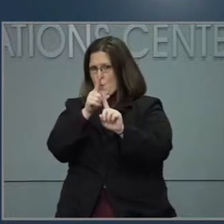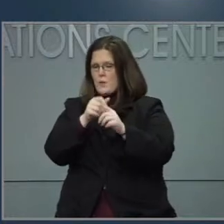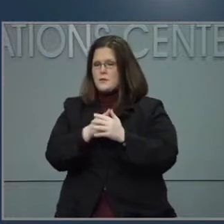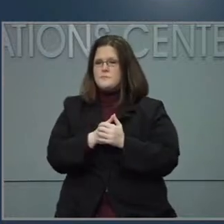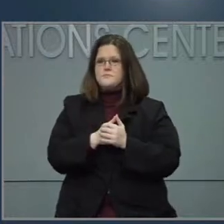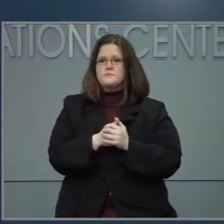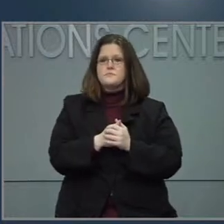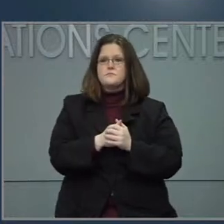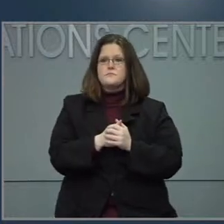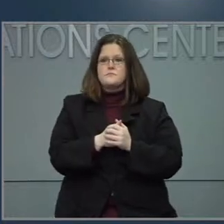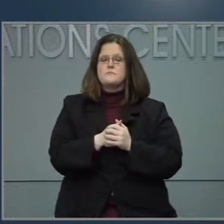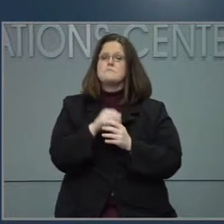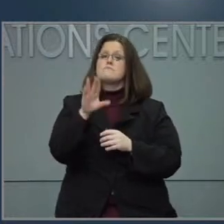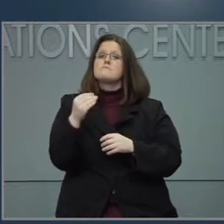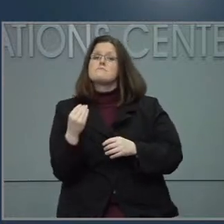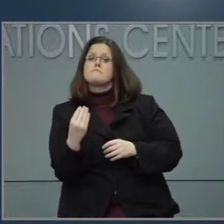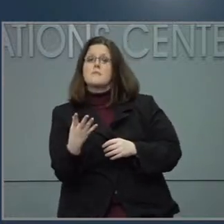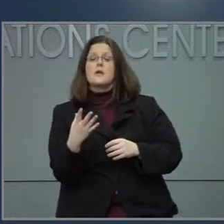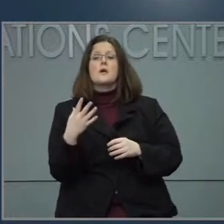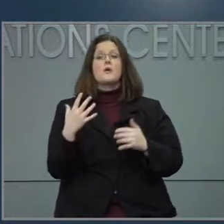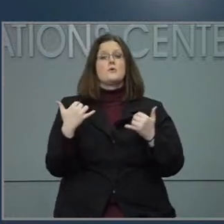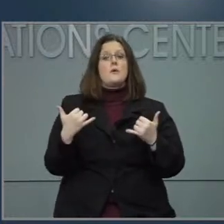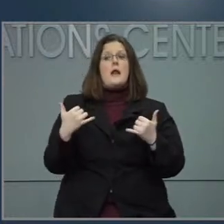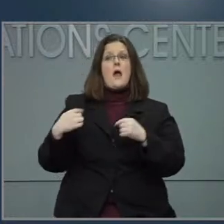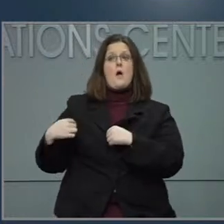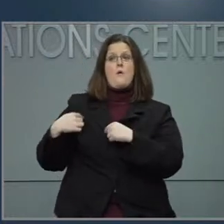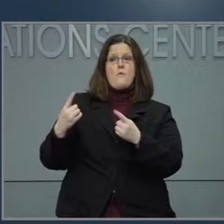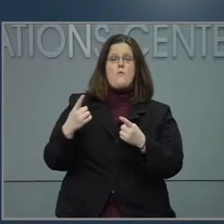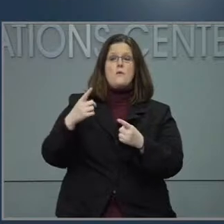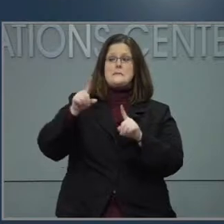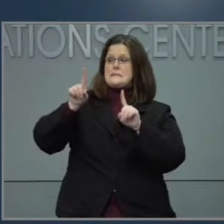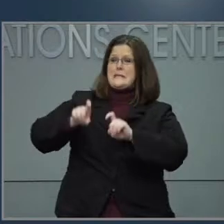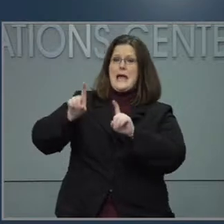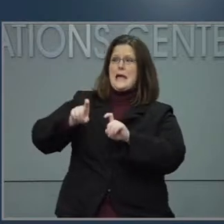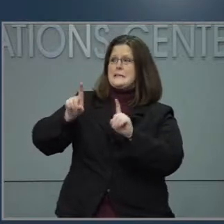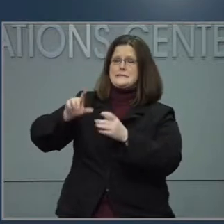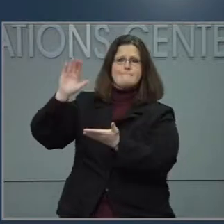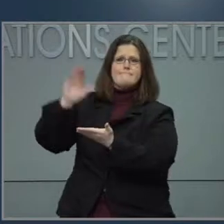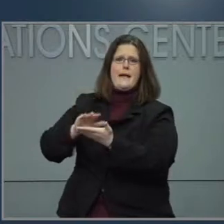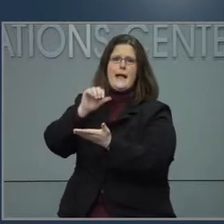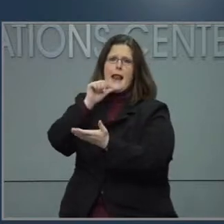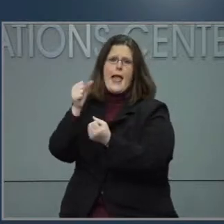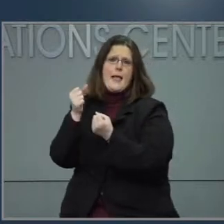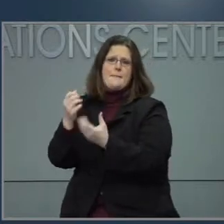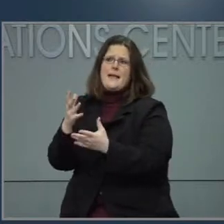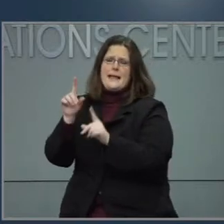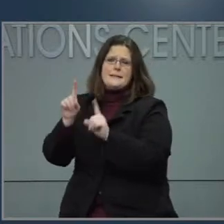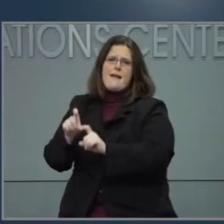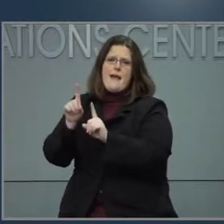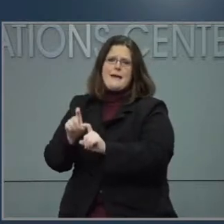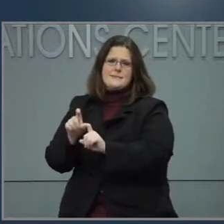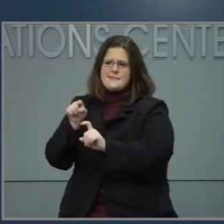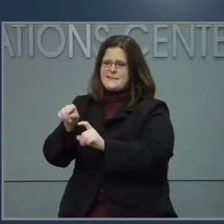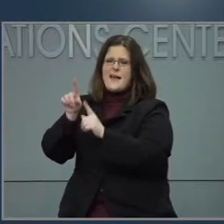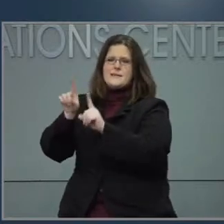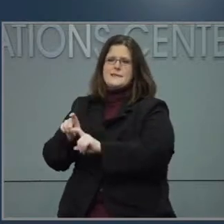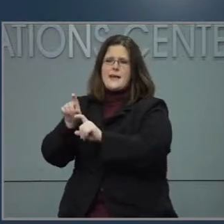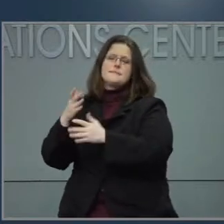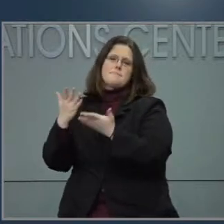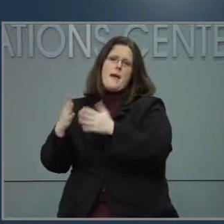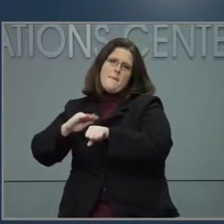we are seeing some of our lowest levels of COVID testing, and that context is important when interpreting this